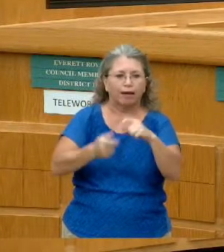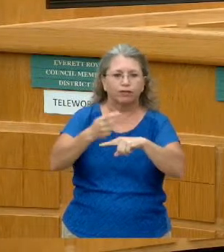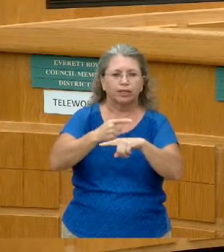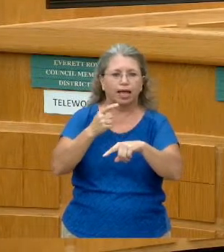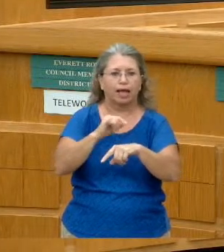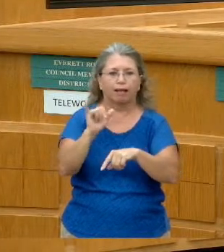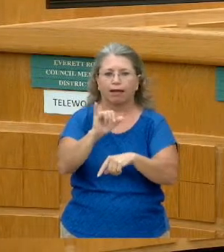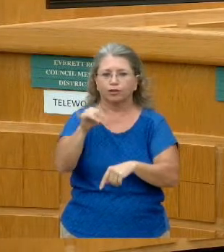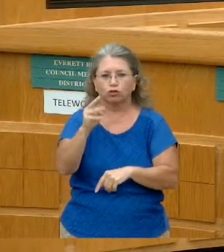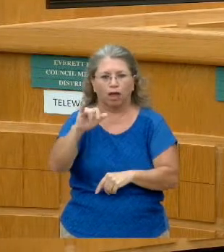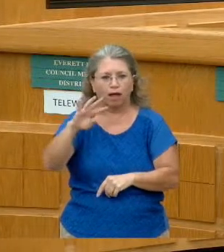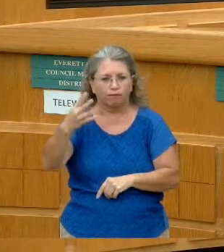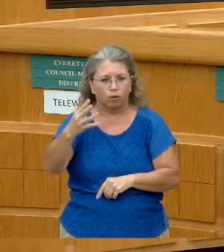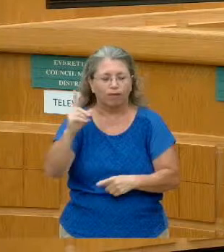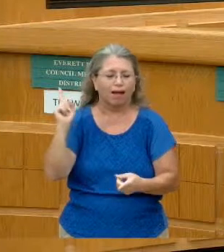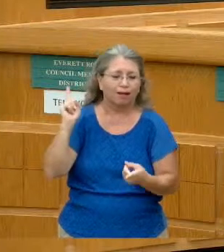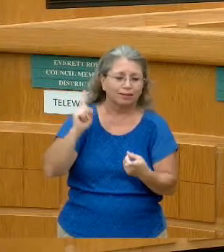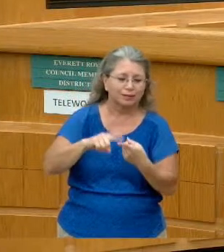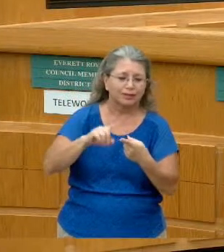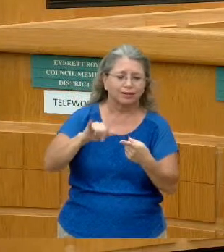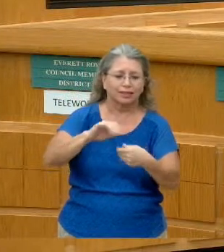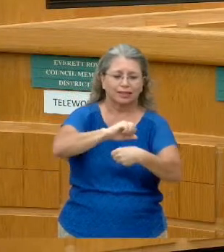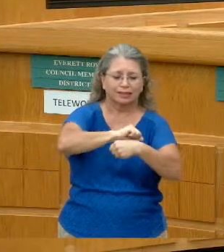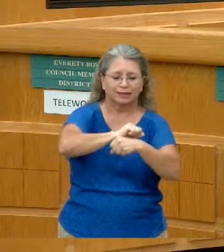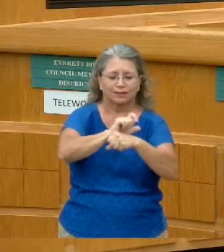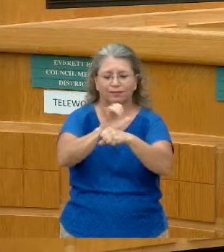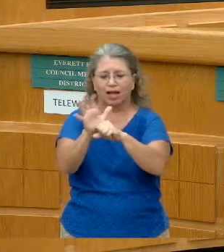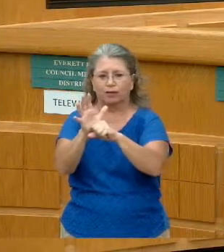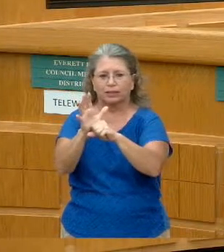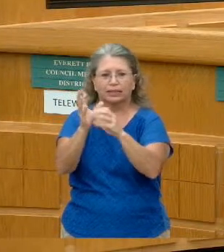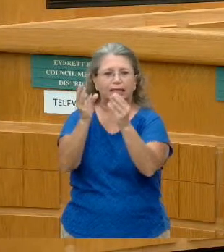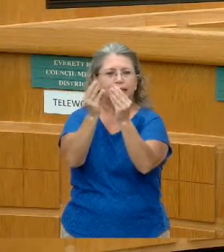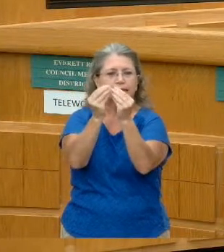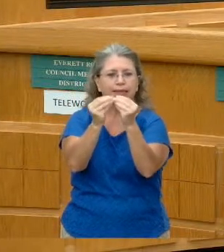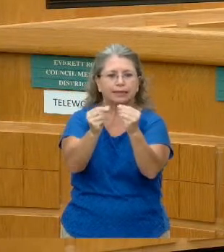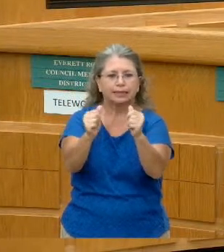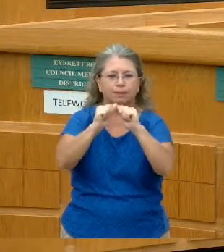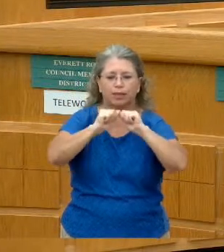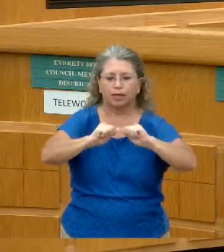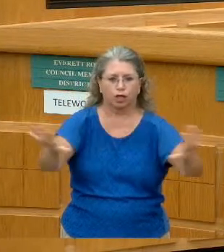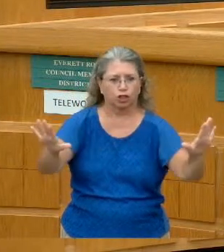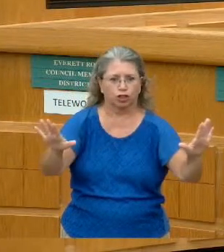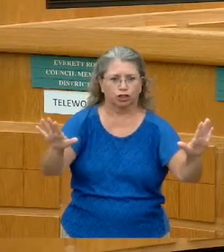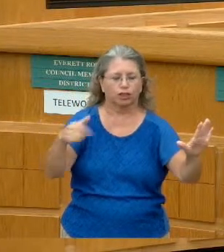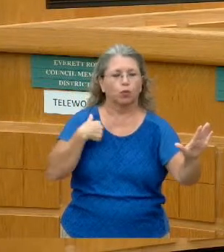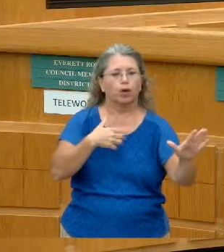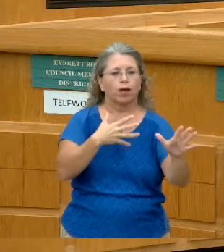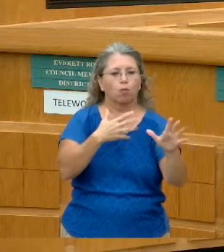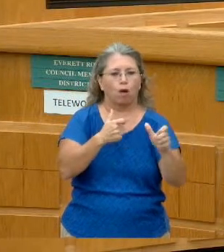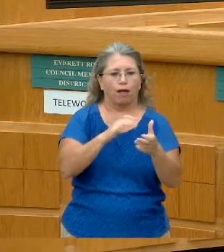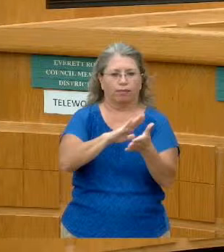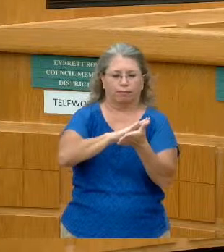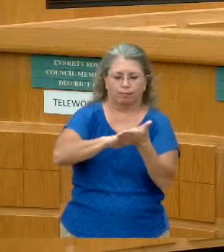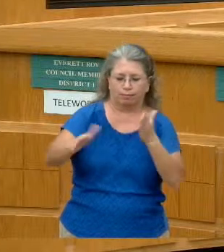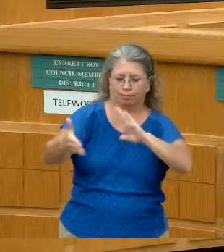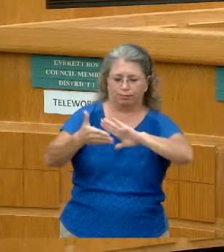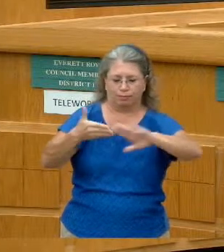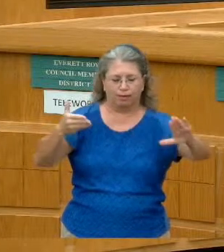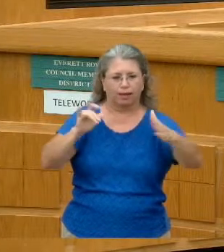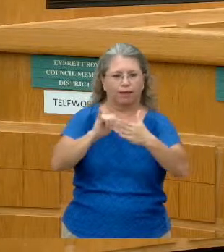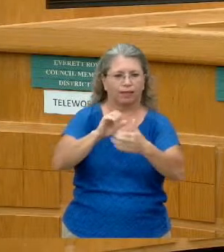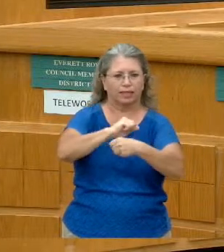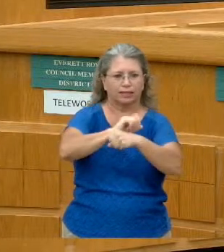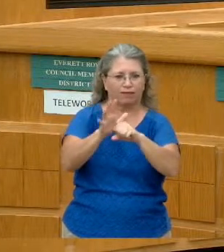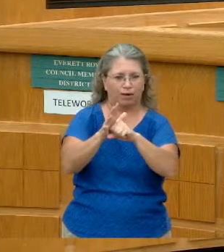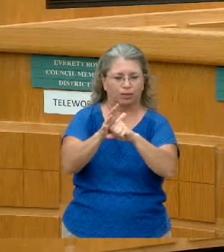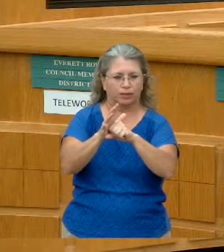until COVID-19 disappears. We want to be free of this virus. The symbol